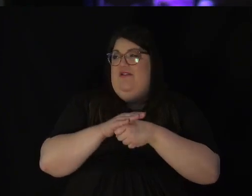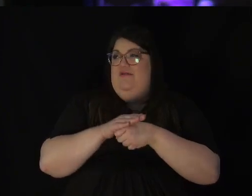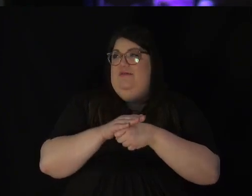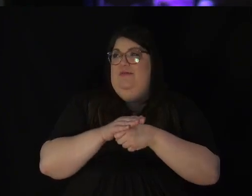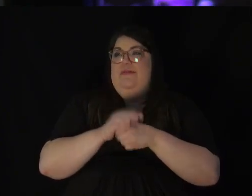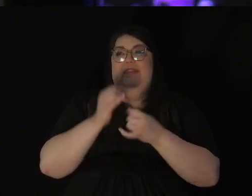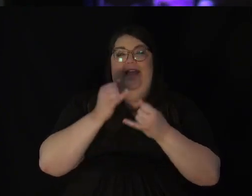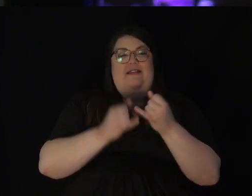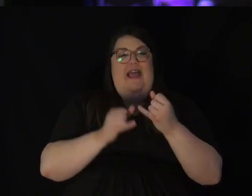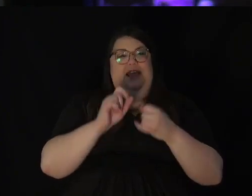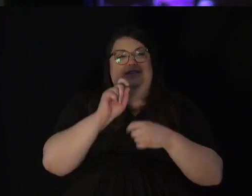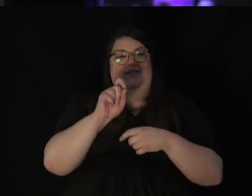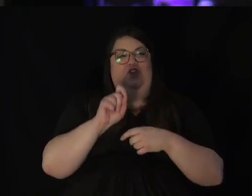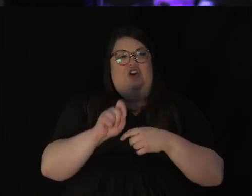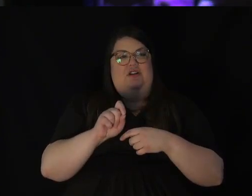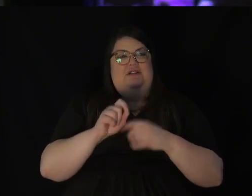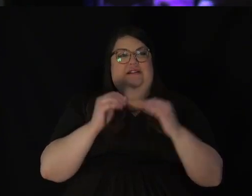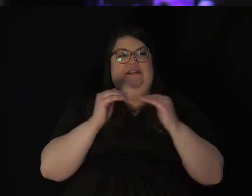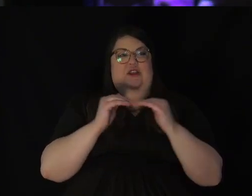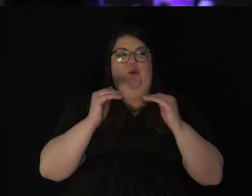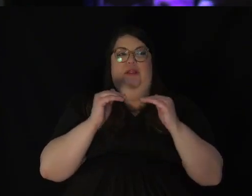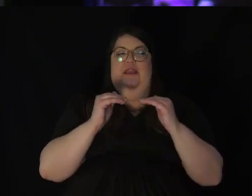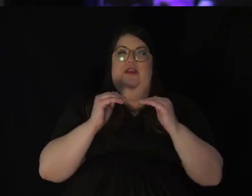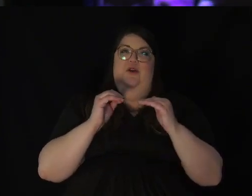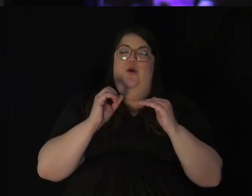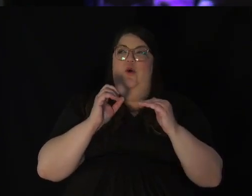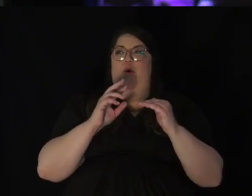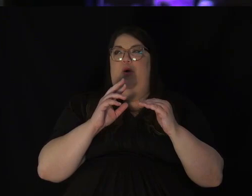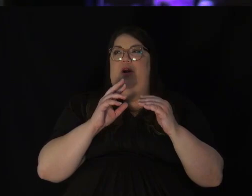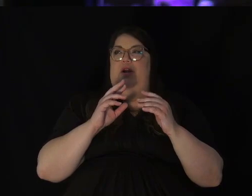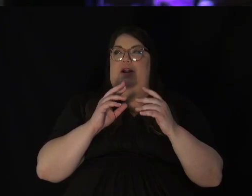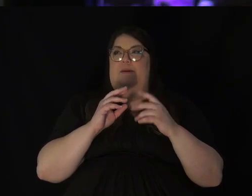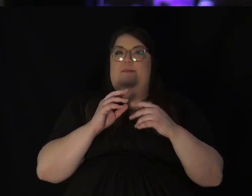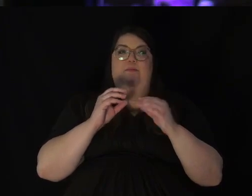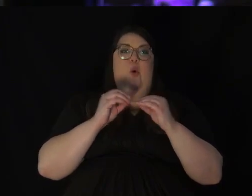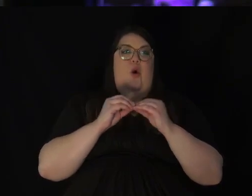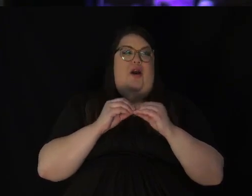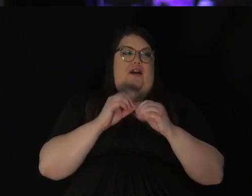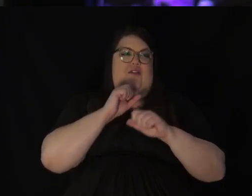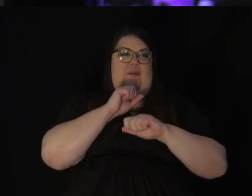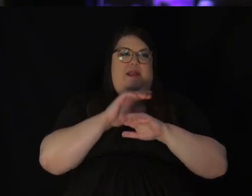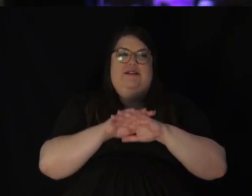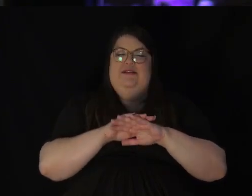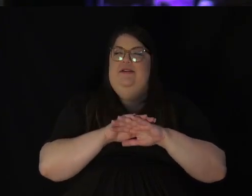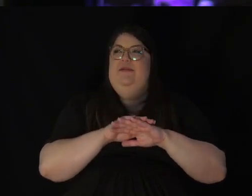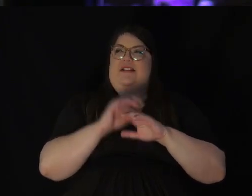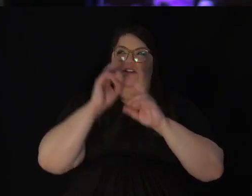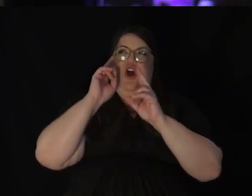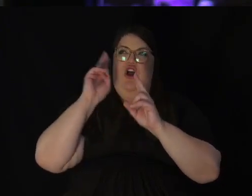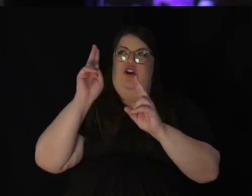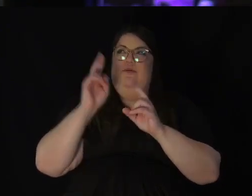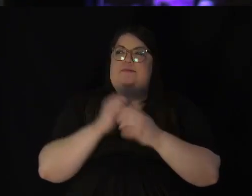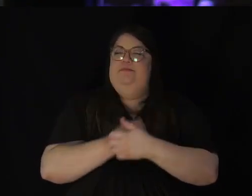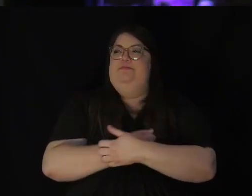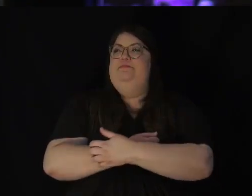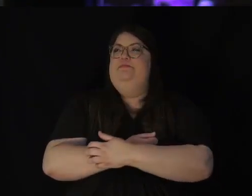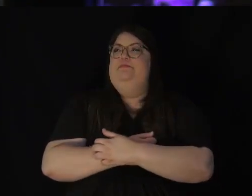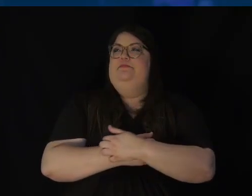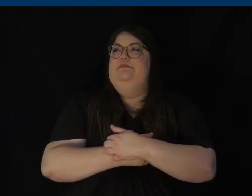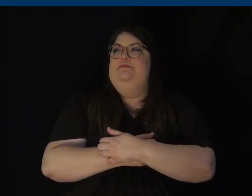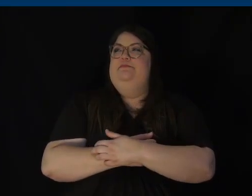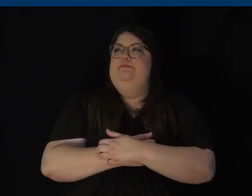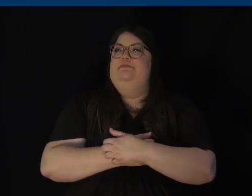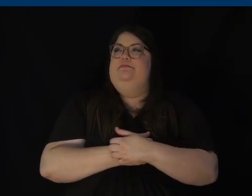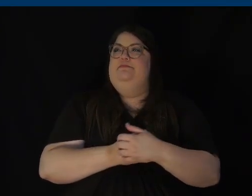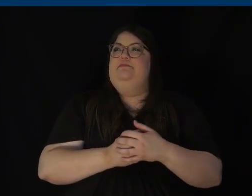the last verse is equally, or perhaps, in my opinion, even more of a blessing, perhaps an honor. The greatest honor, bearing